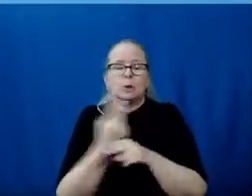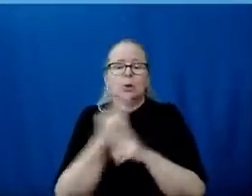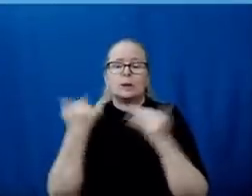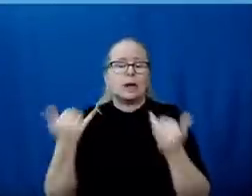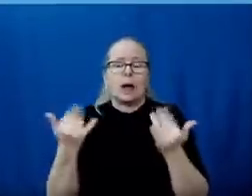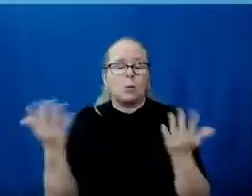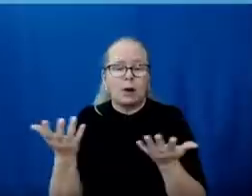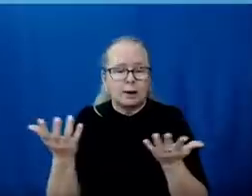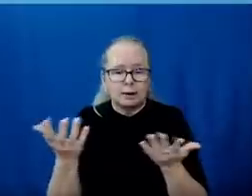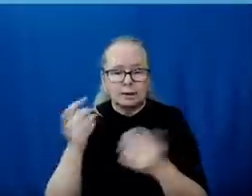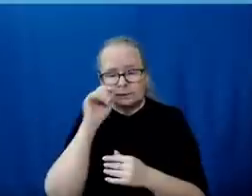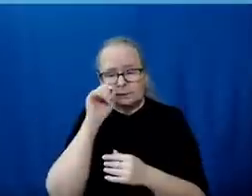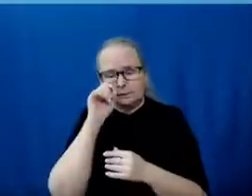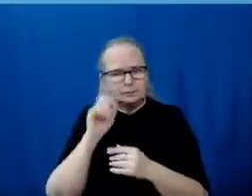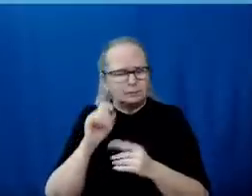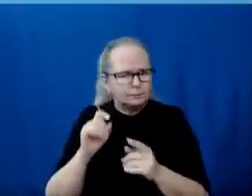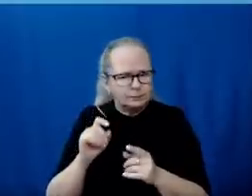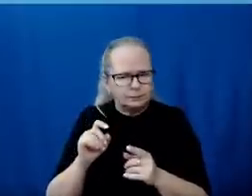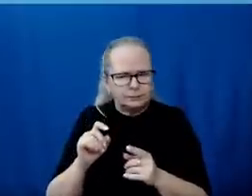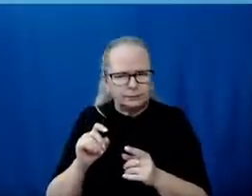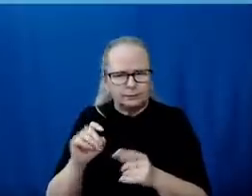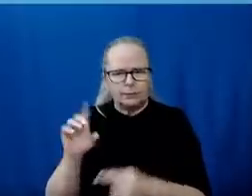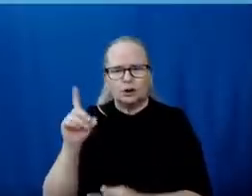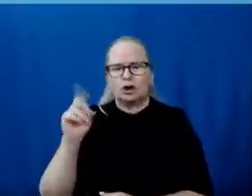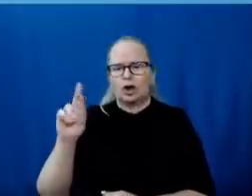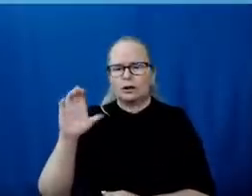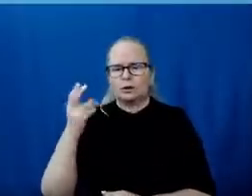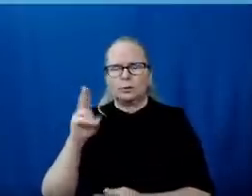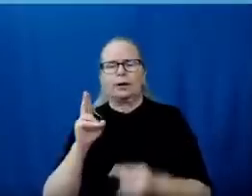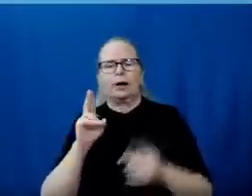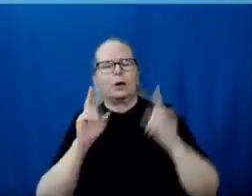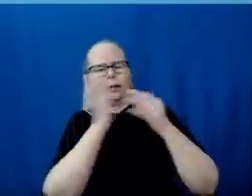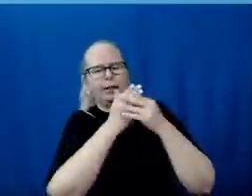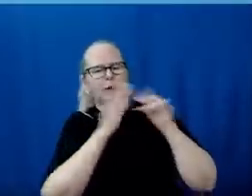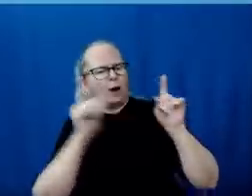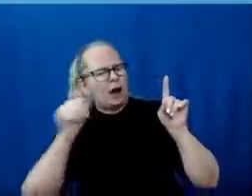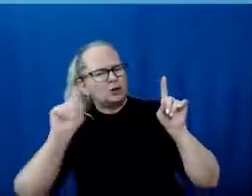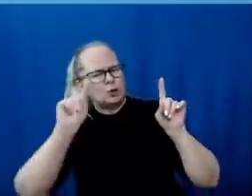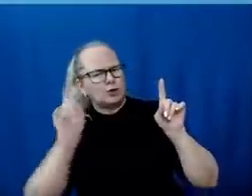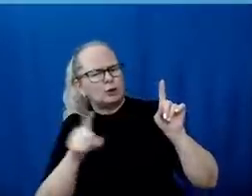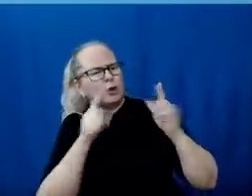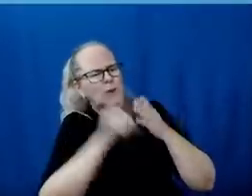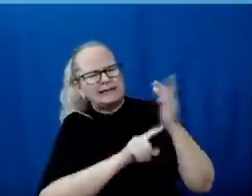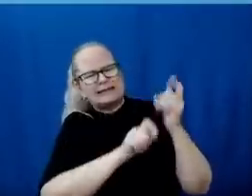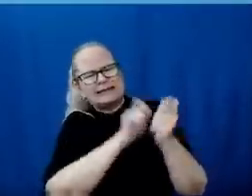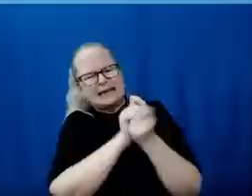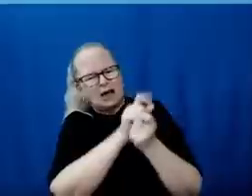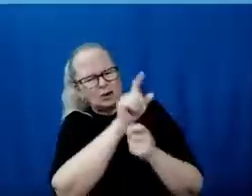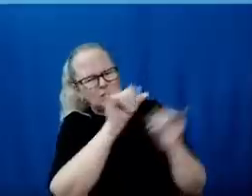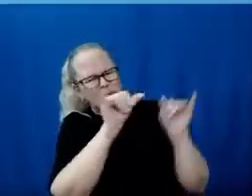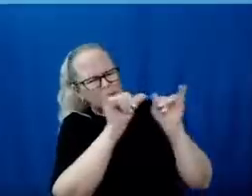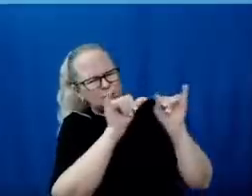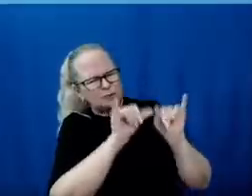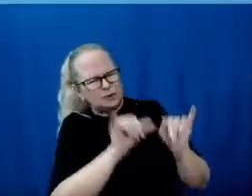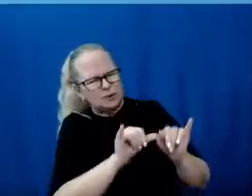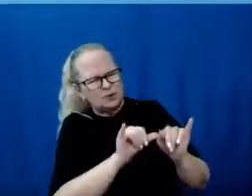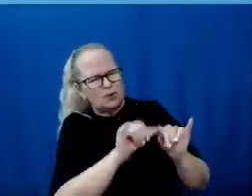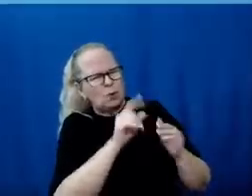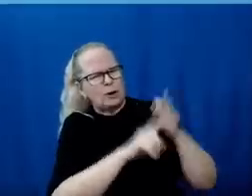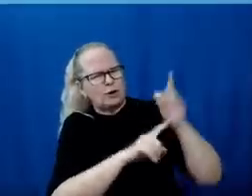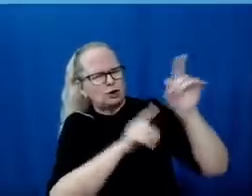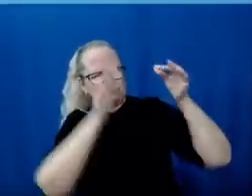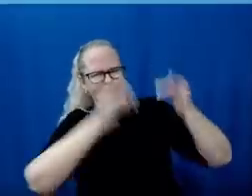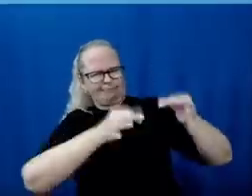use. What the future will be, we'll have to be a little careful with. This other question on what exactly are